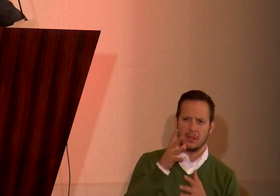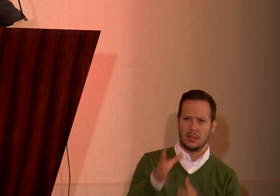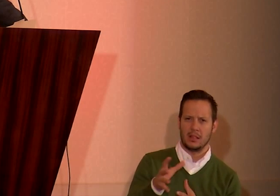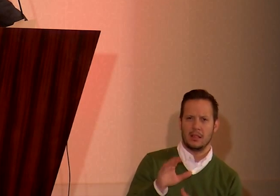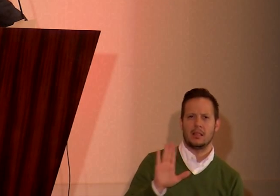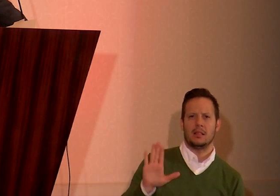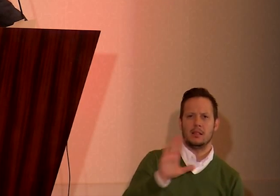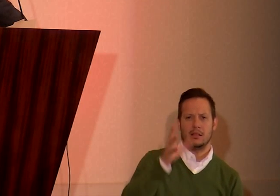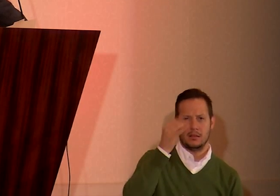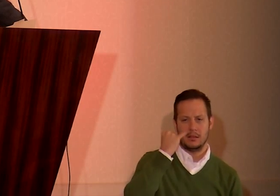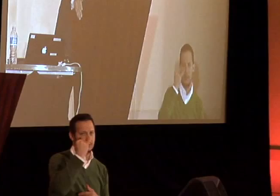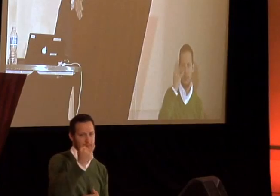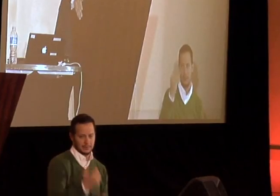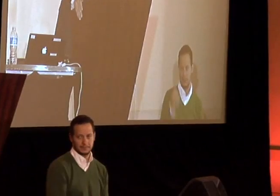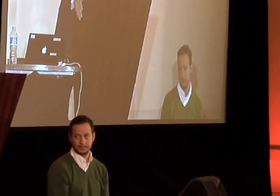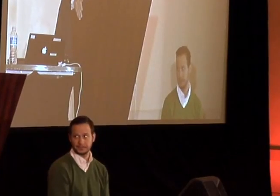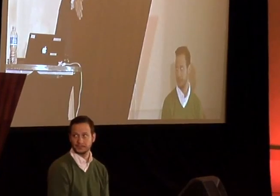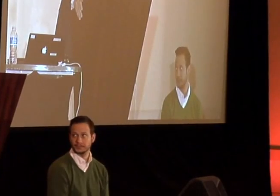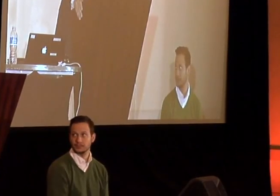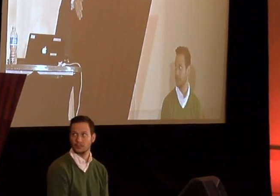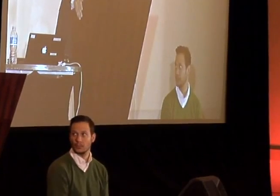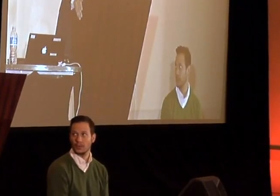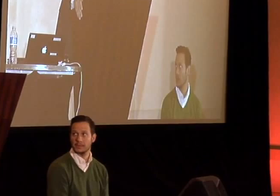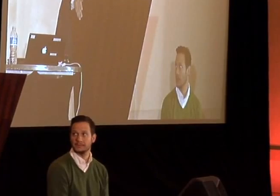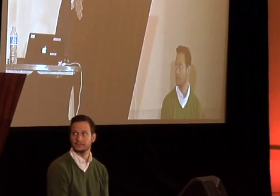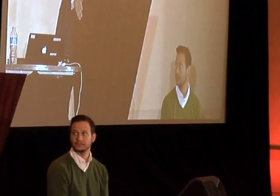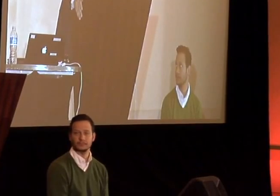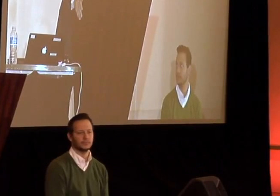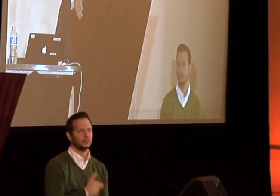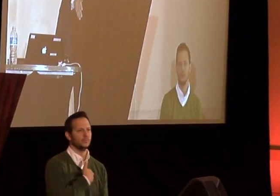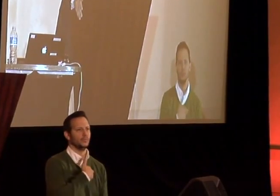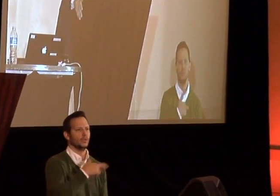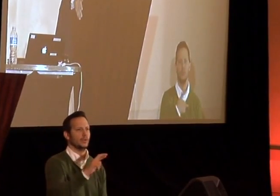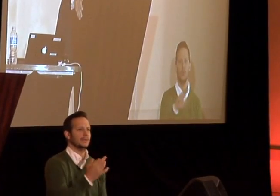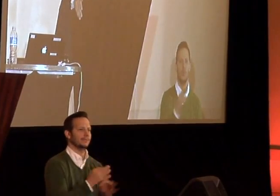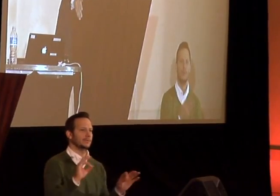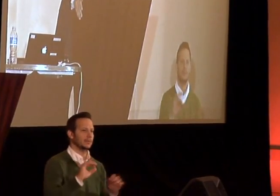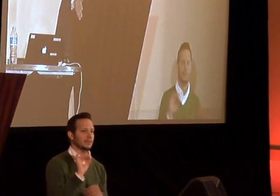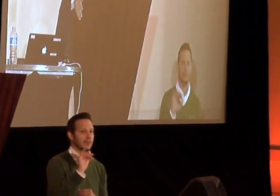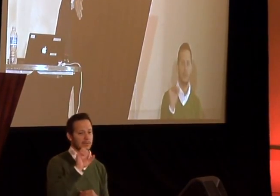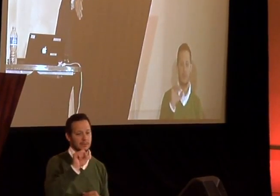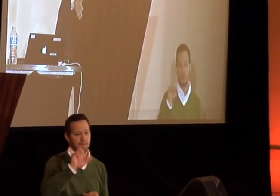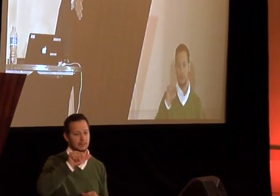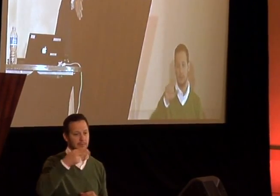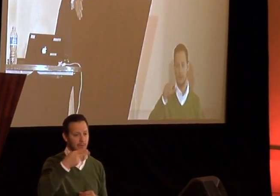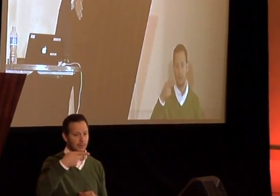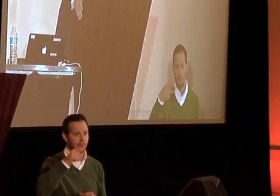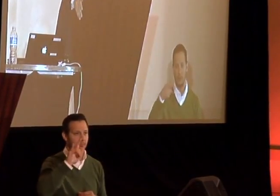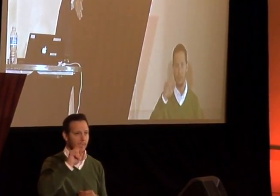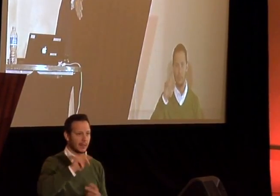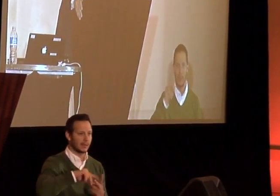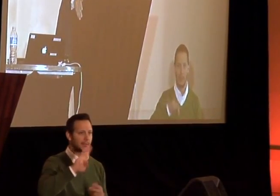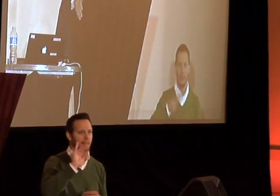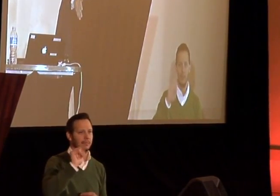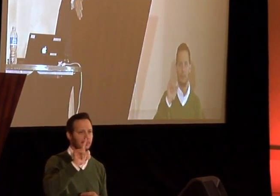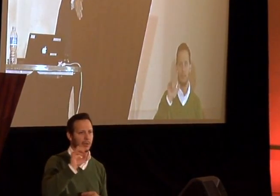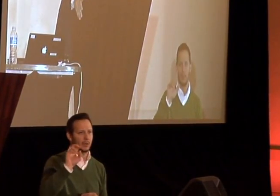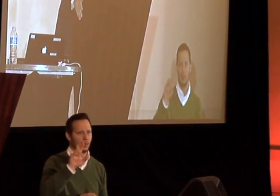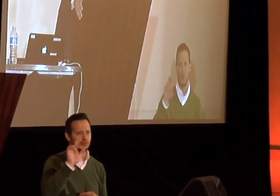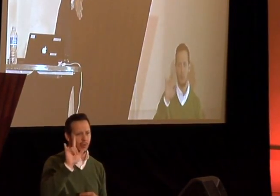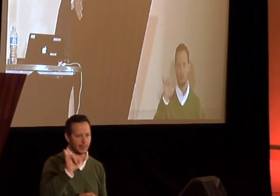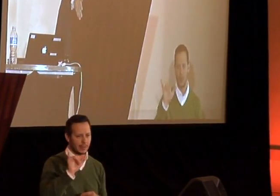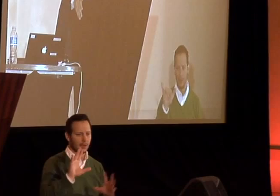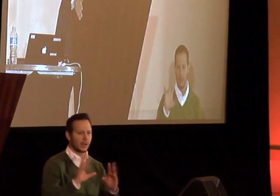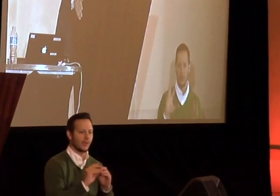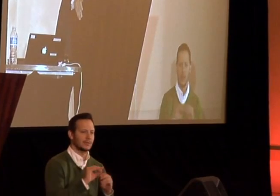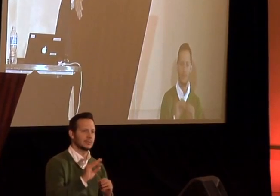else's ideas. The religious freedom that's promoted by people like Sarah Palin, Bill O'Reilly, the Conference of Catholic Bishops,